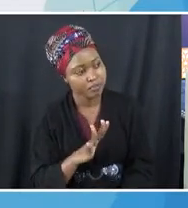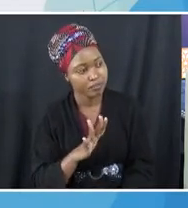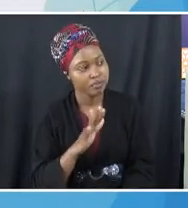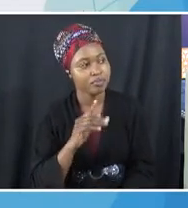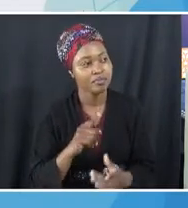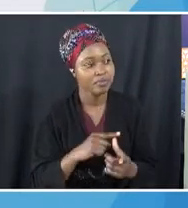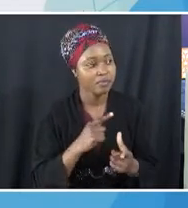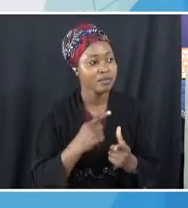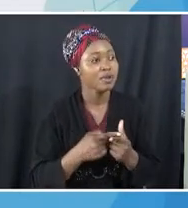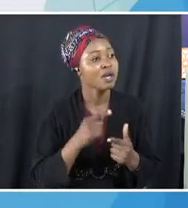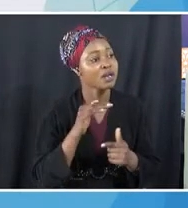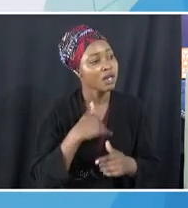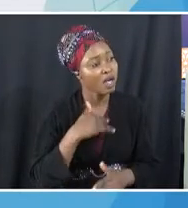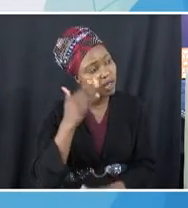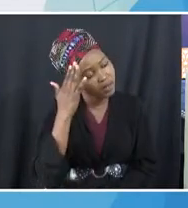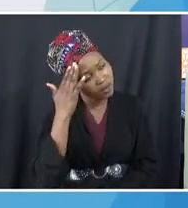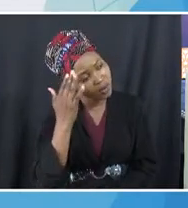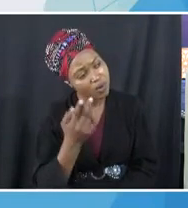miracle.